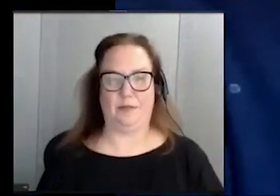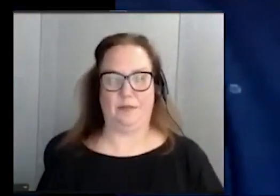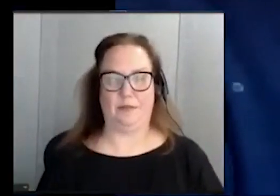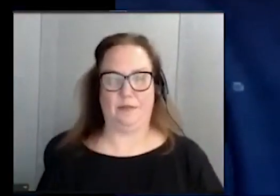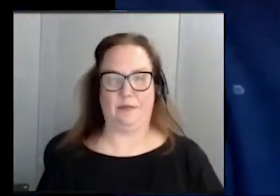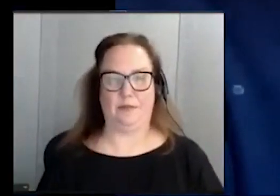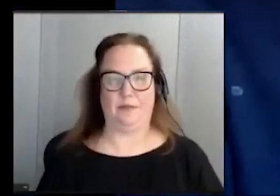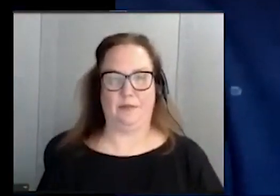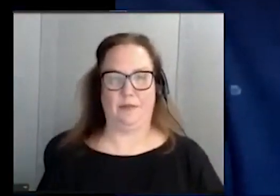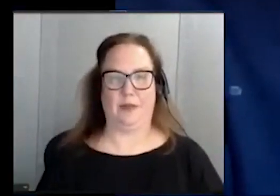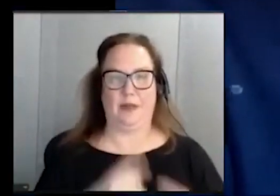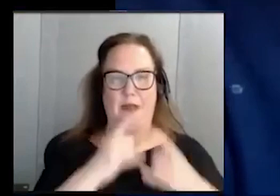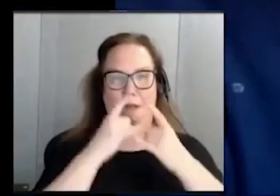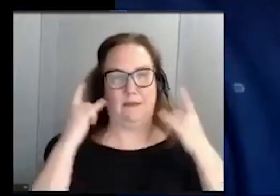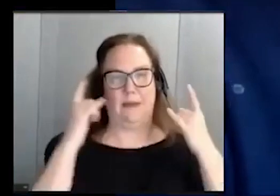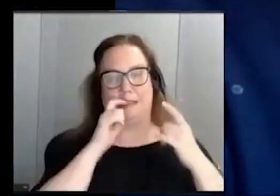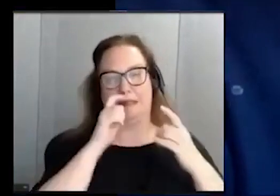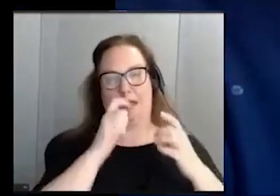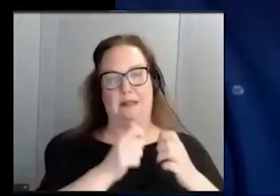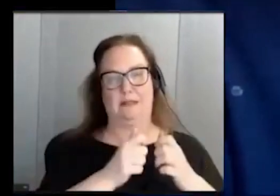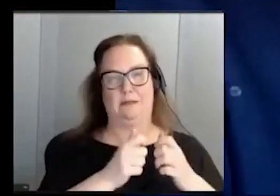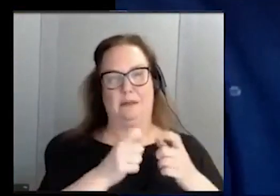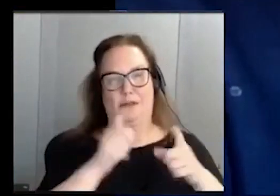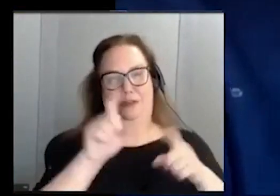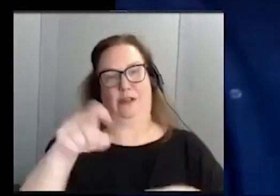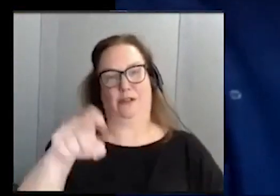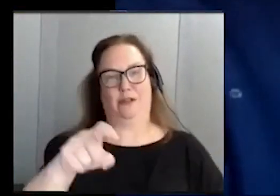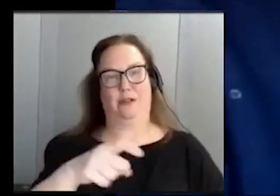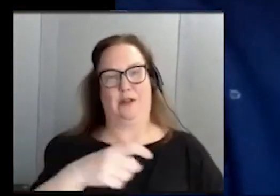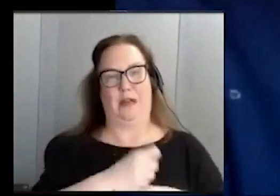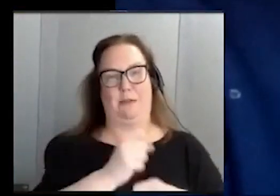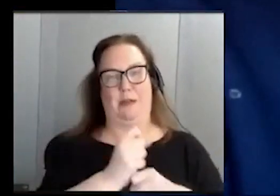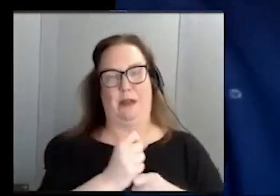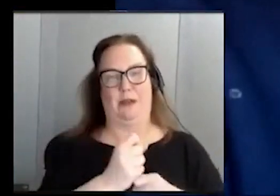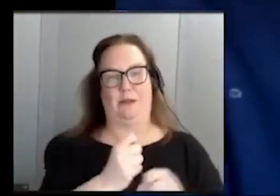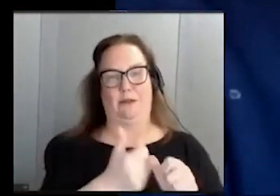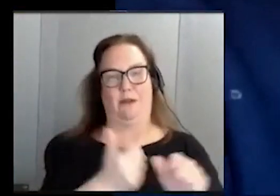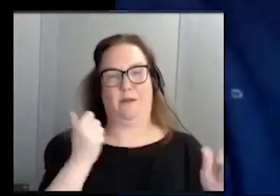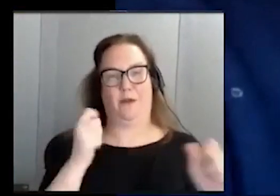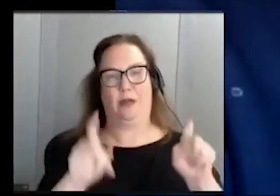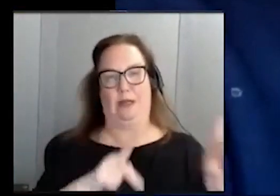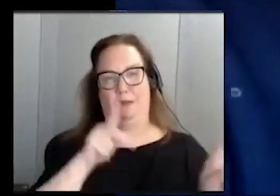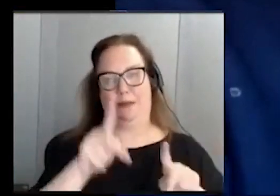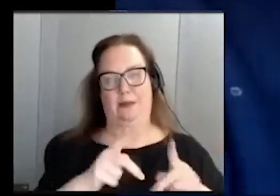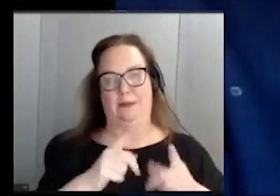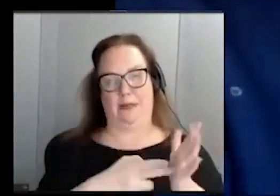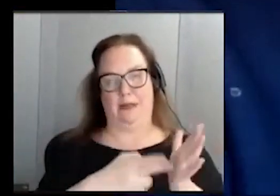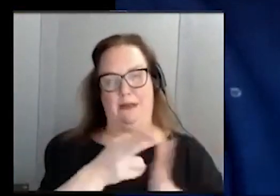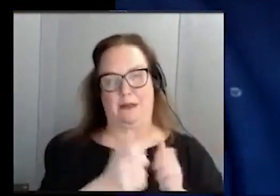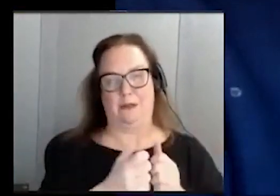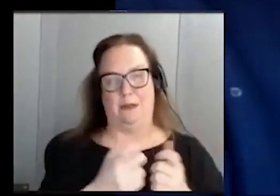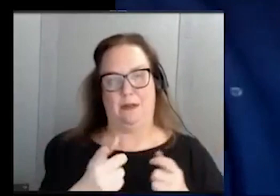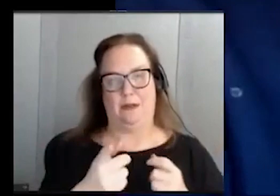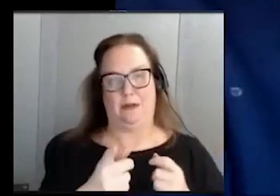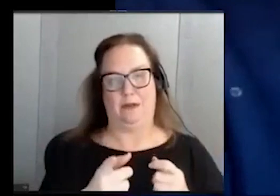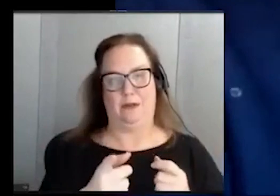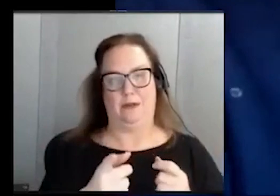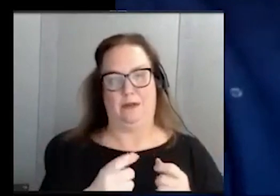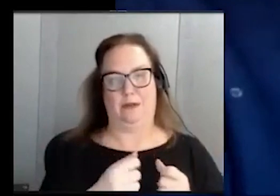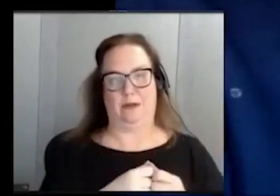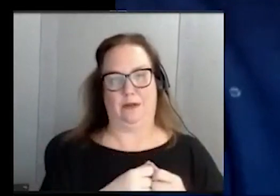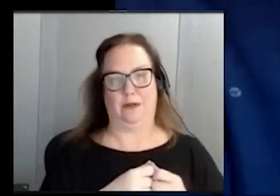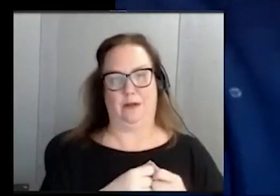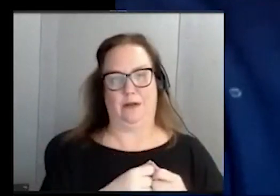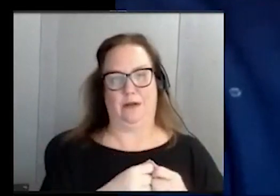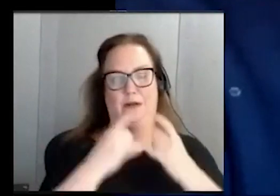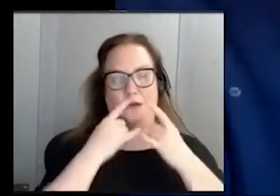Probably not as much as I should. I make more of an effort to avoid people, to be honest. And I just wear it over my